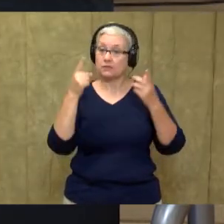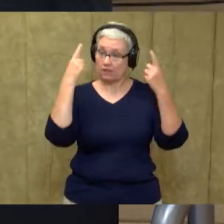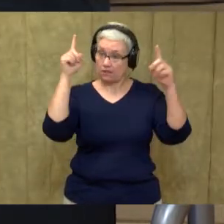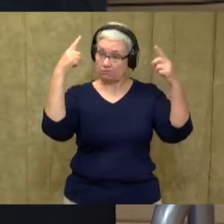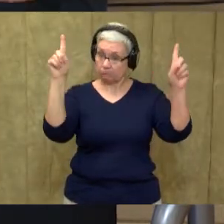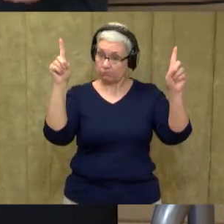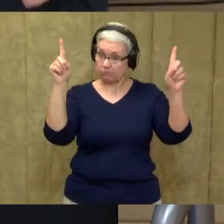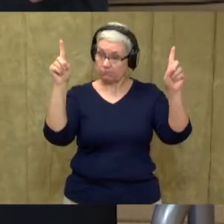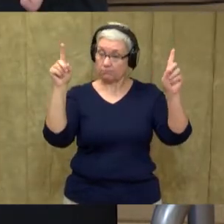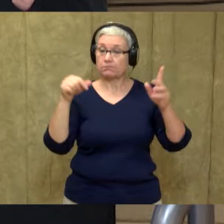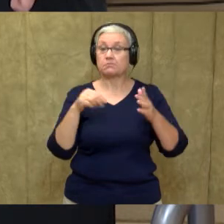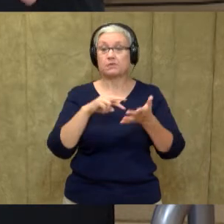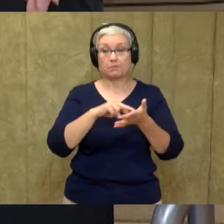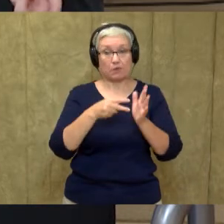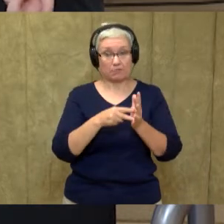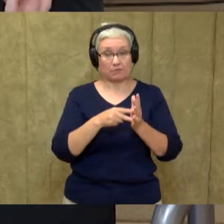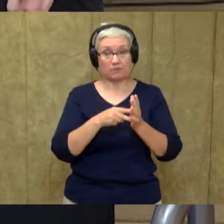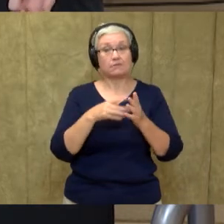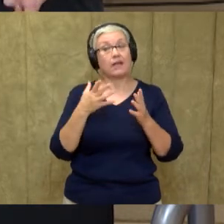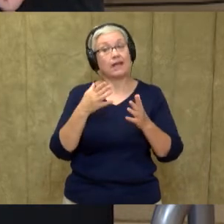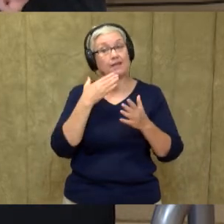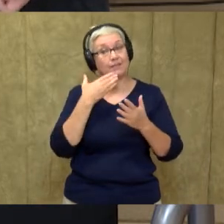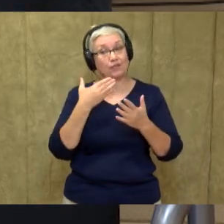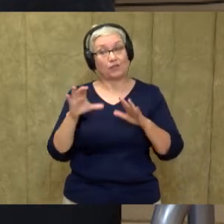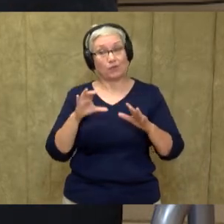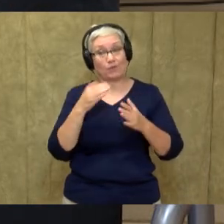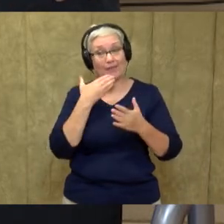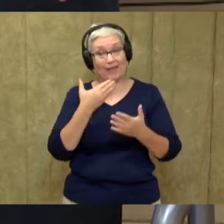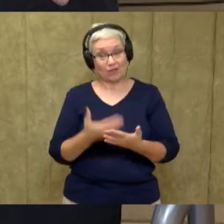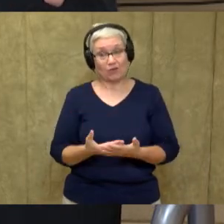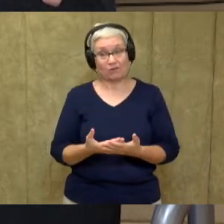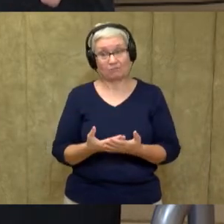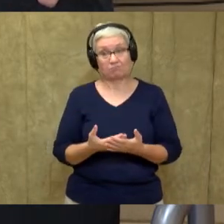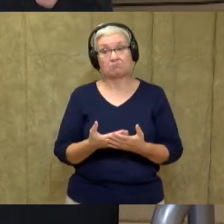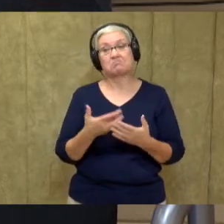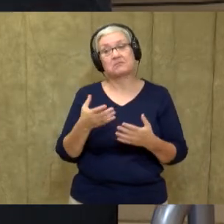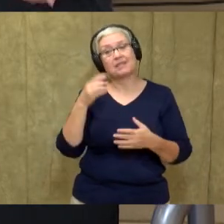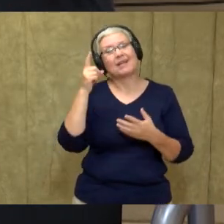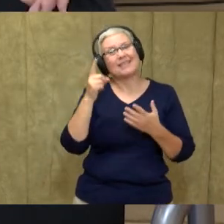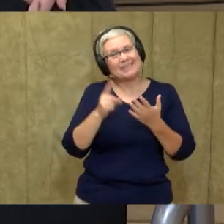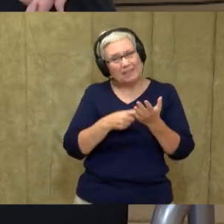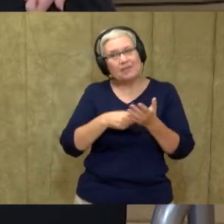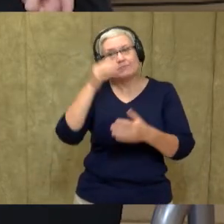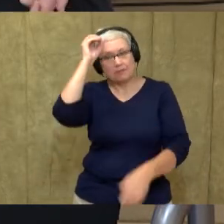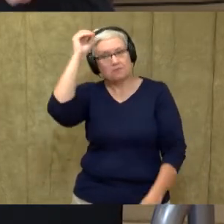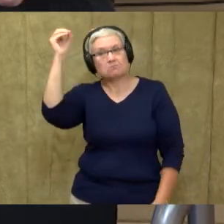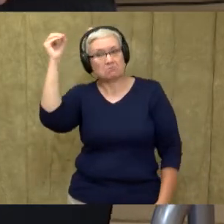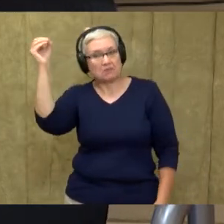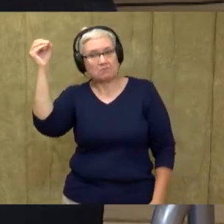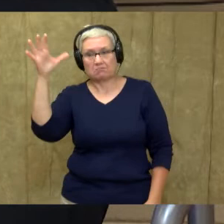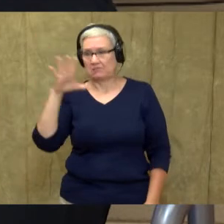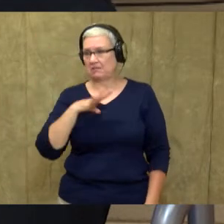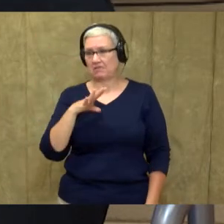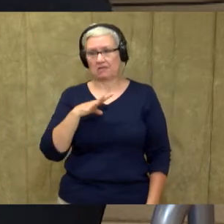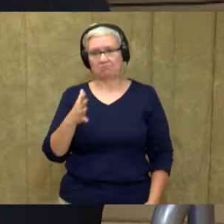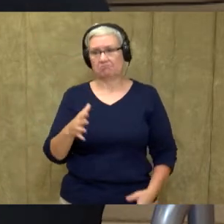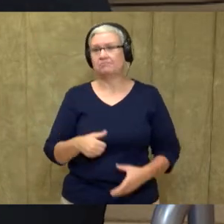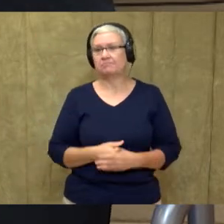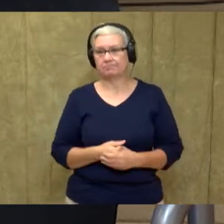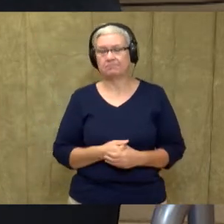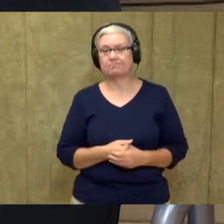purpose? And does he accomplish it well? Okay, and a lot of times that's opinionated, but you can come up with a good answer,